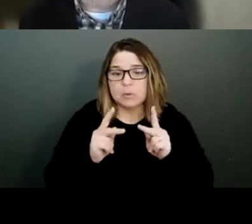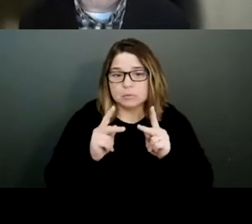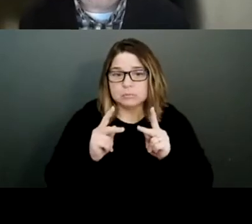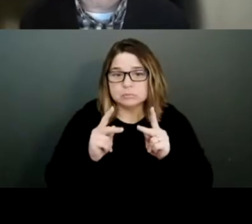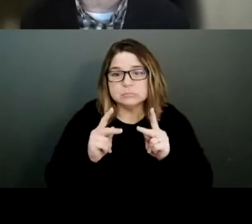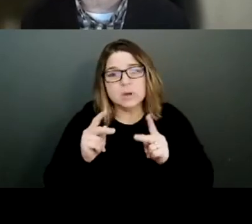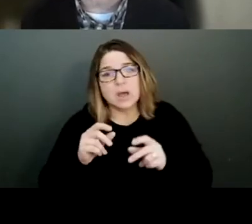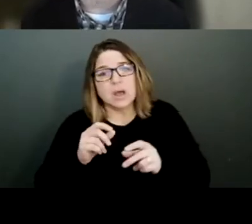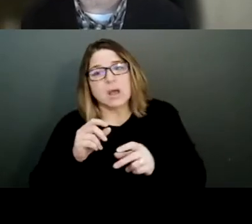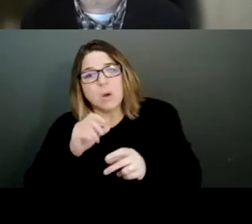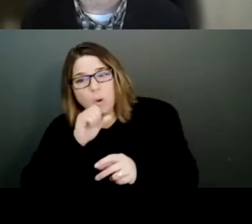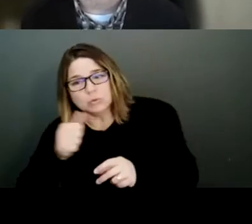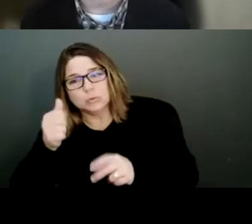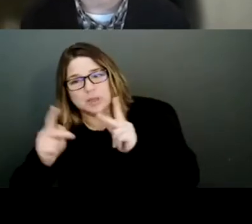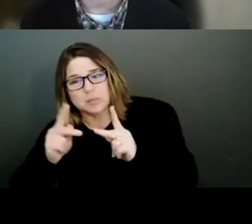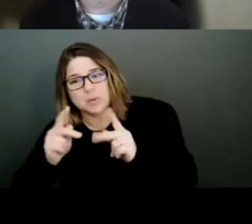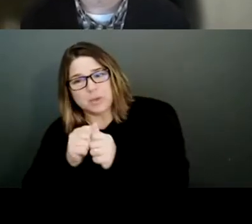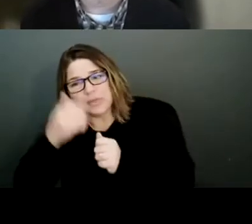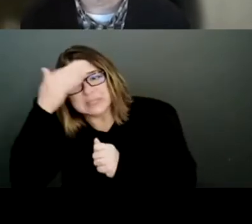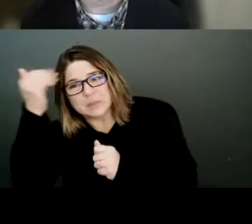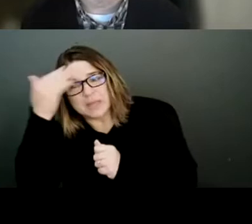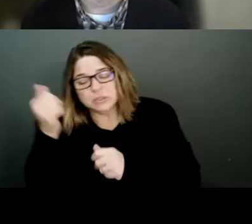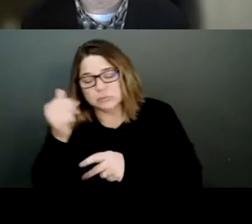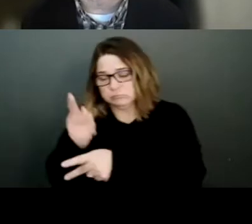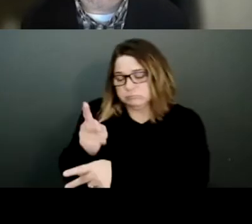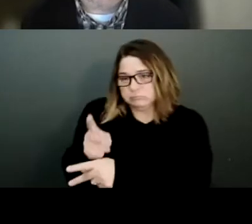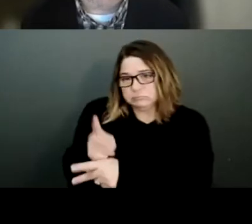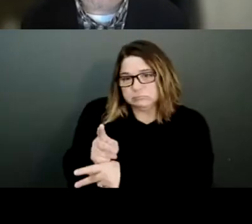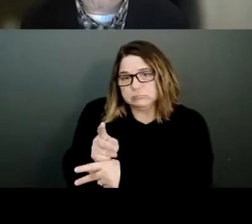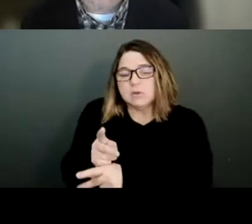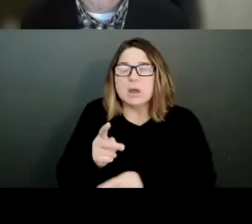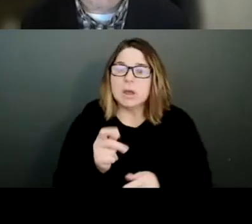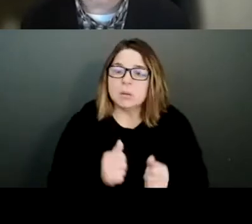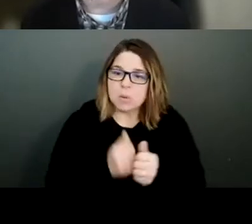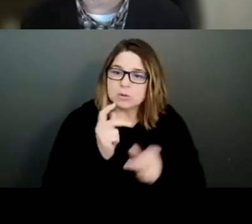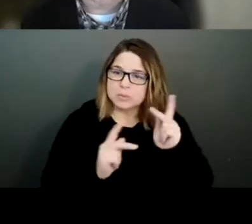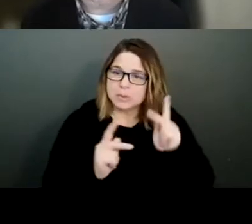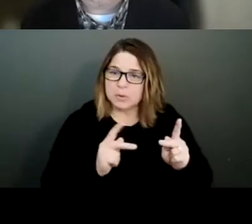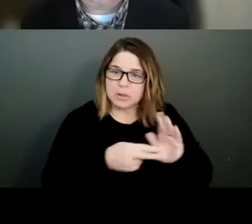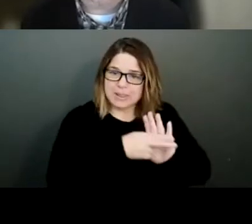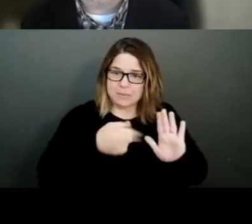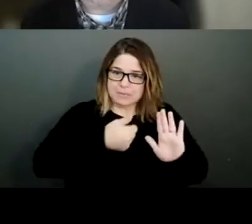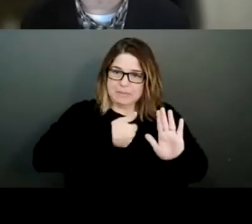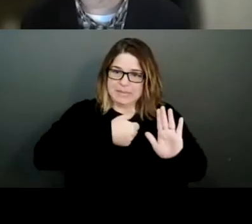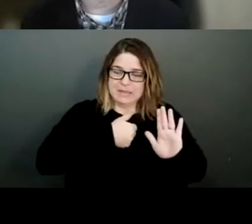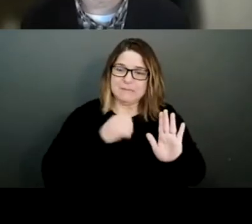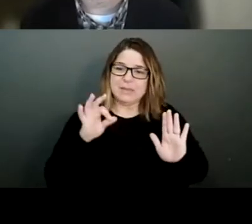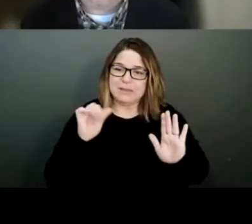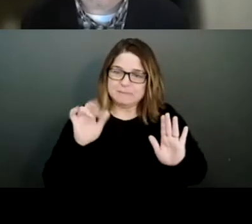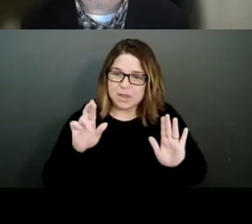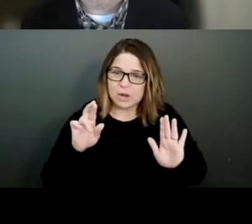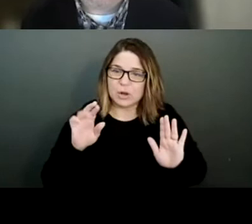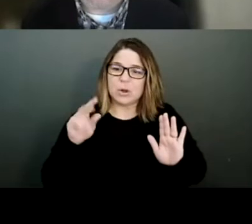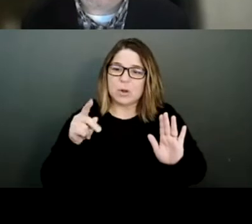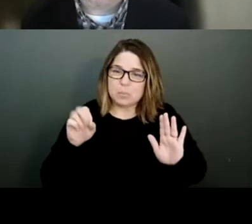and more caregivers identify their own health as fair to poor. Also depicted are some pretty